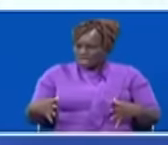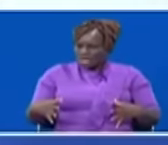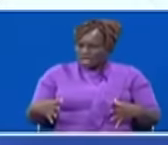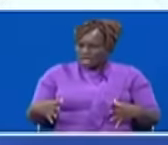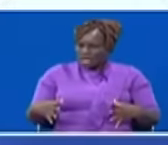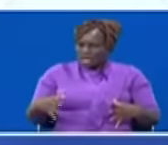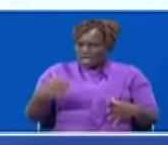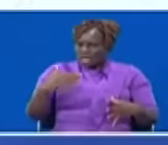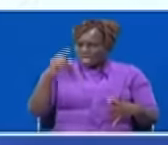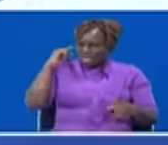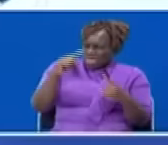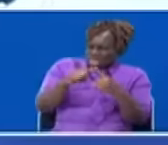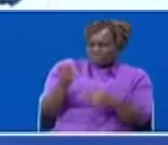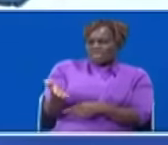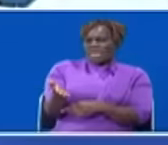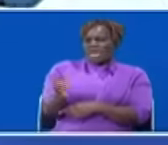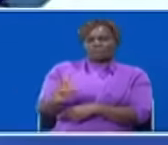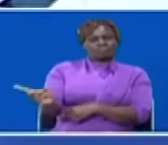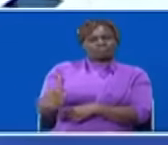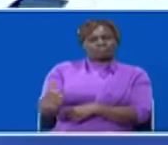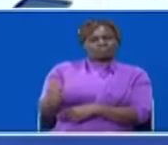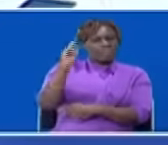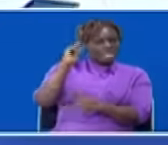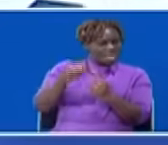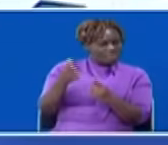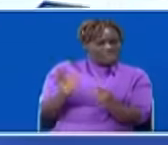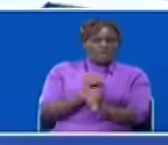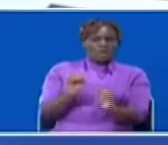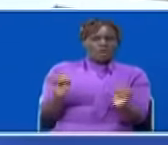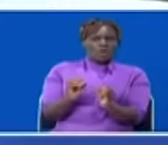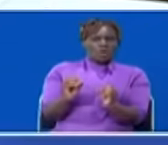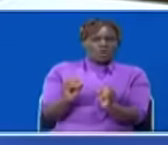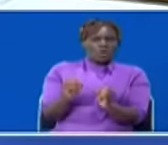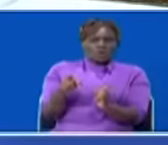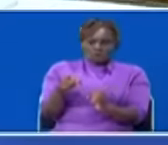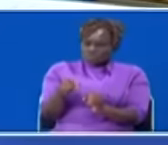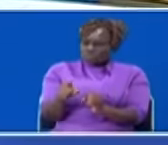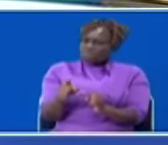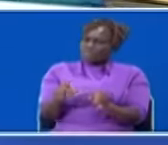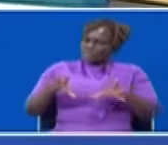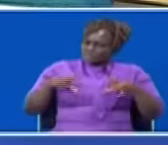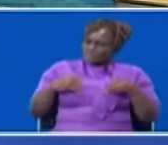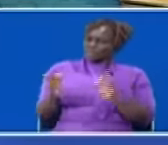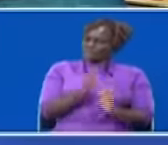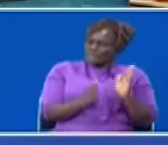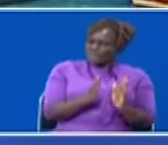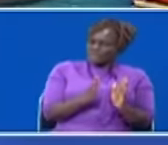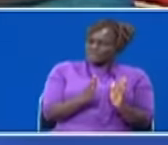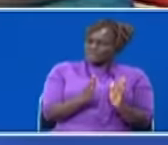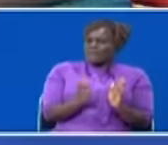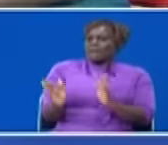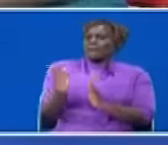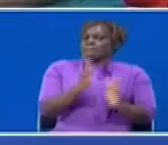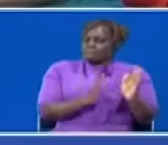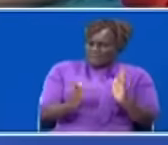some underhand intention okay. that some of these offices were actually being created. So were created. You okay with that arrangement then? The